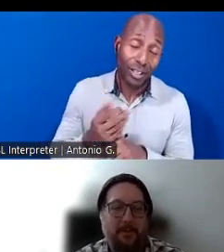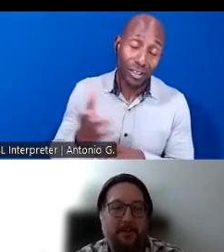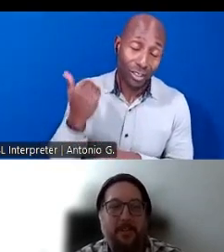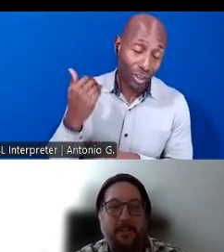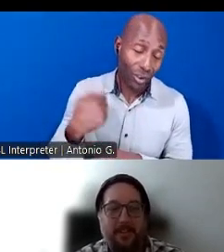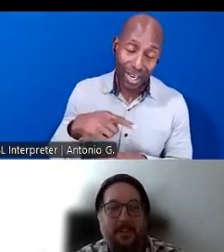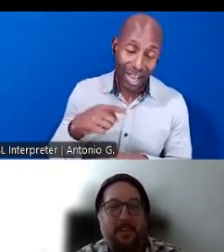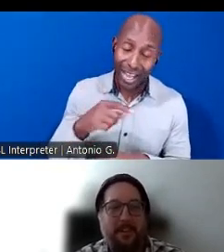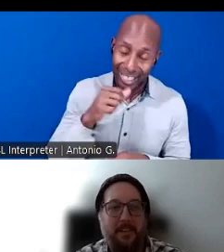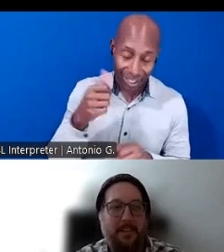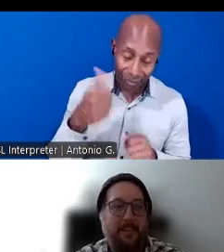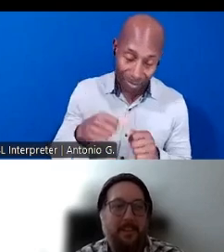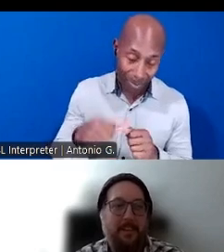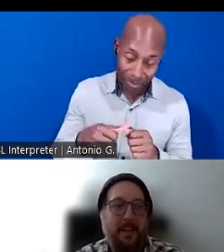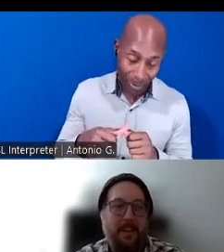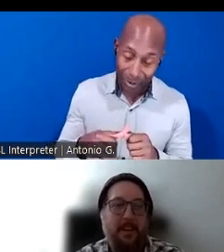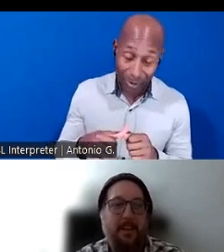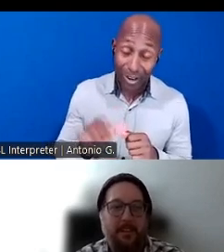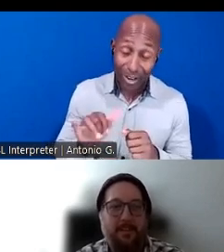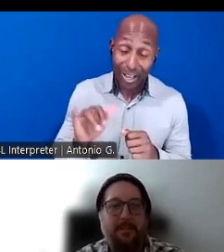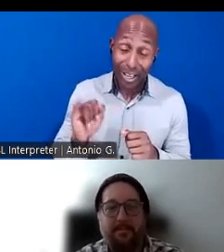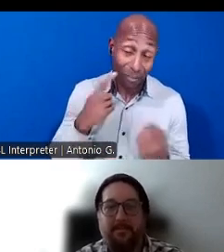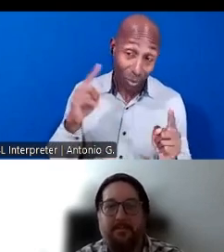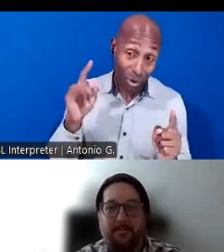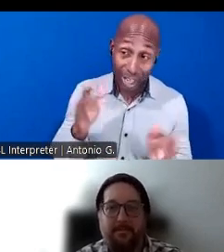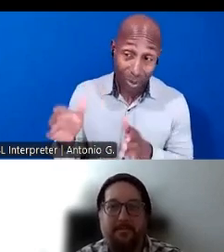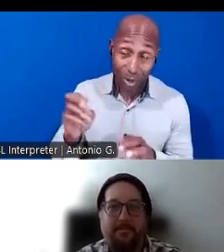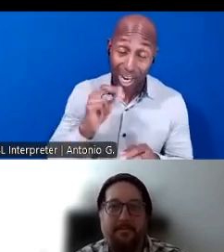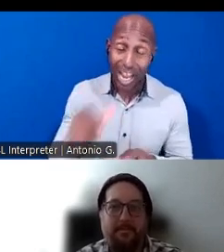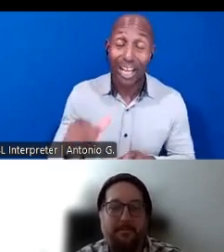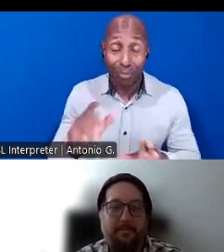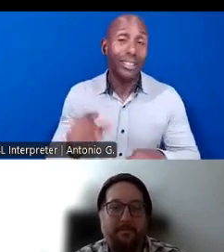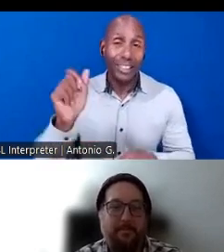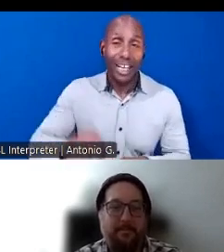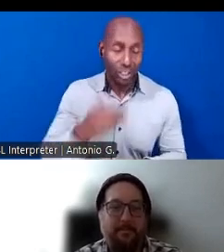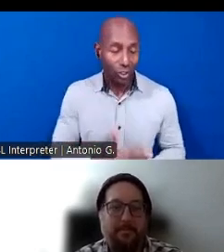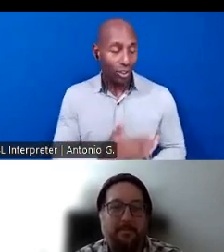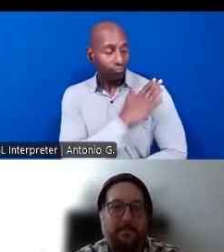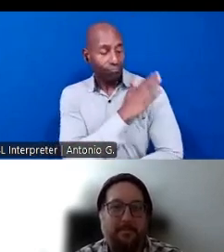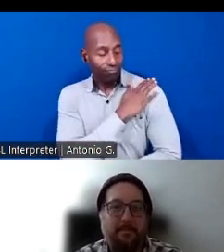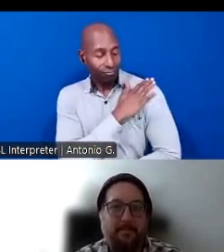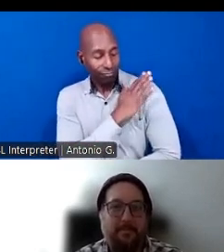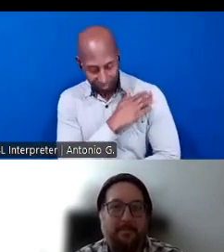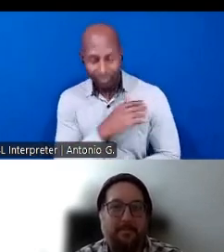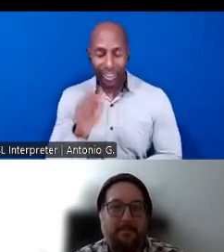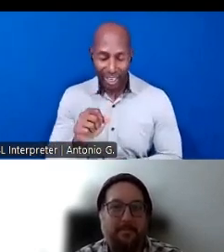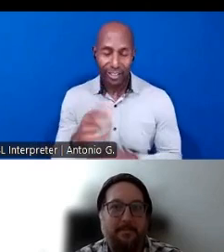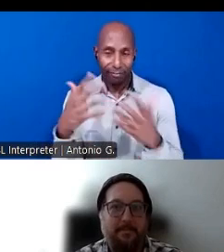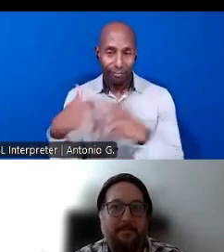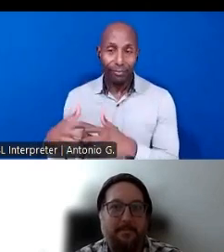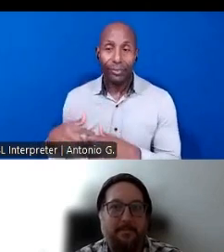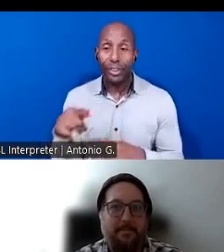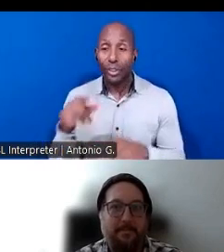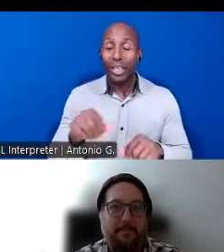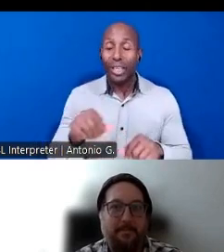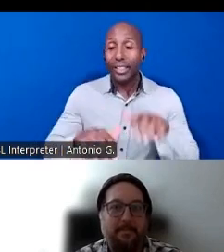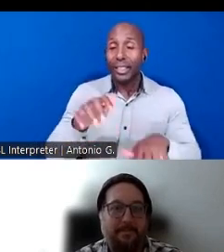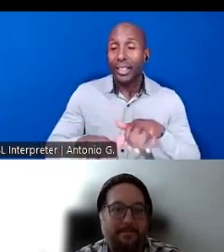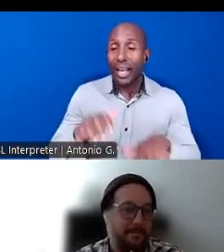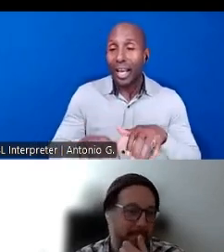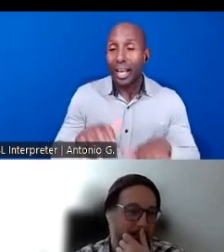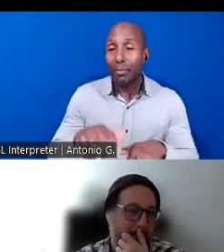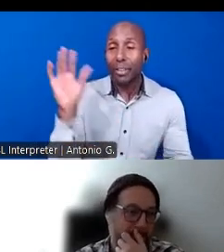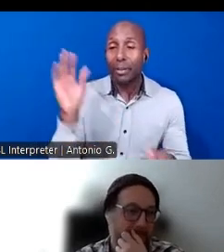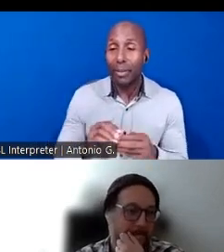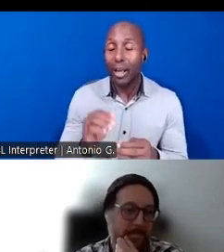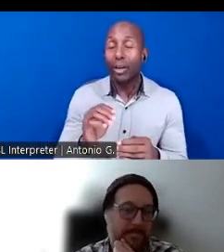Good on me for setting it up that way. So you can actually type in the amount that's different for each row in step 7. Oh,